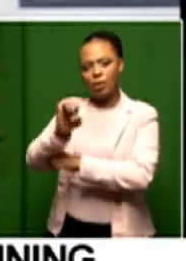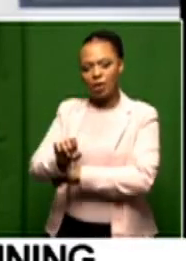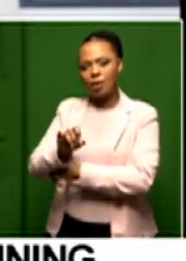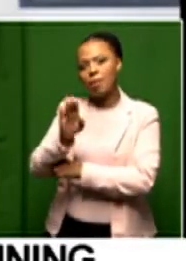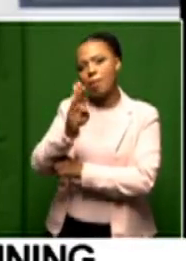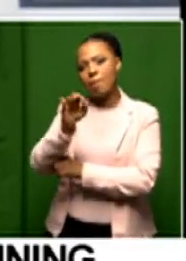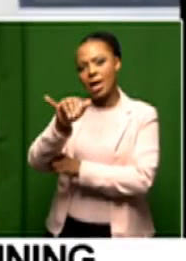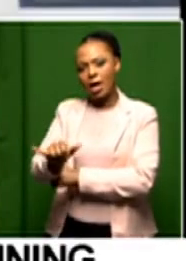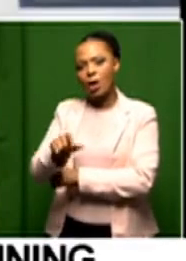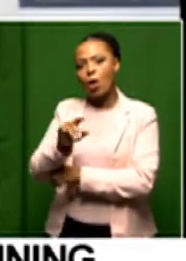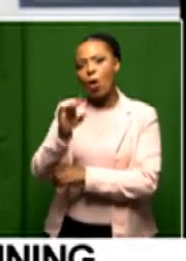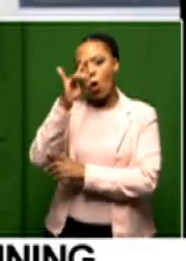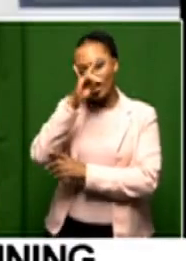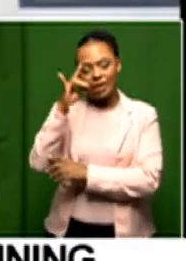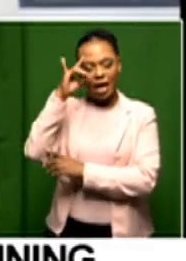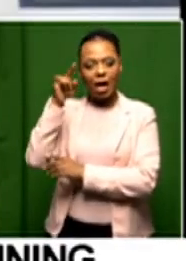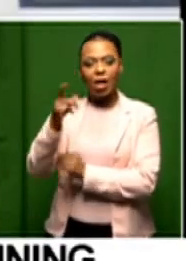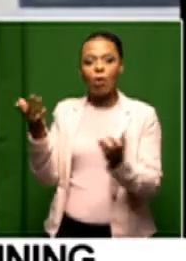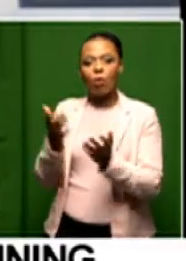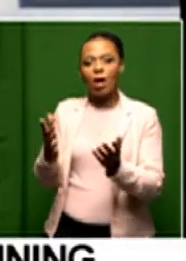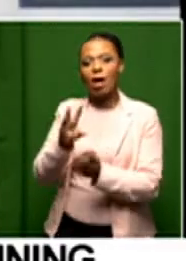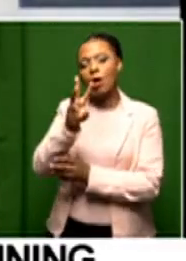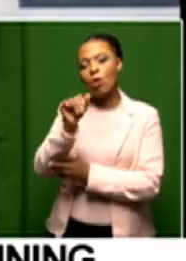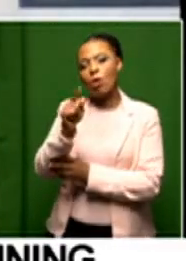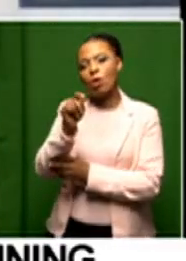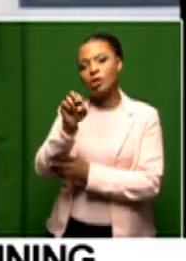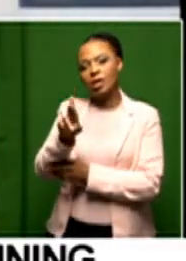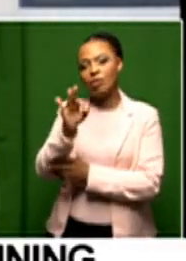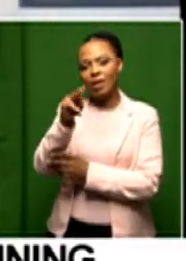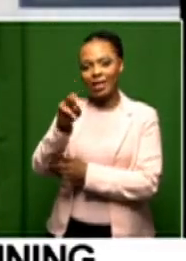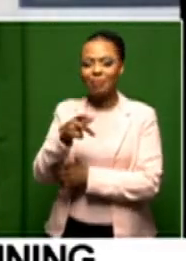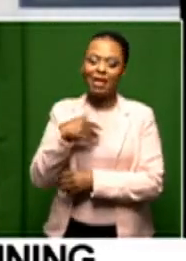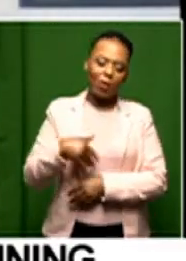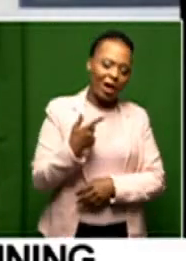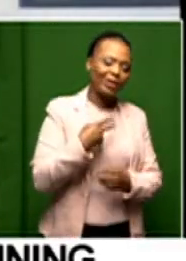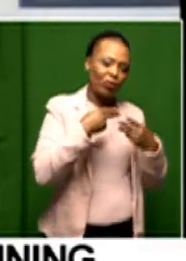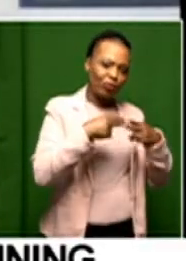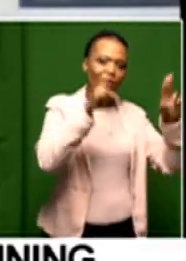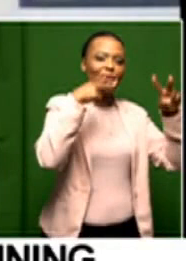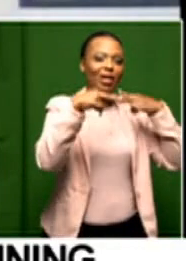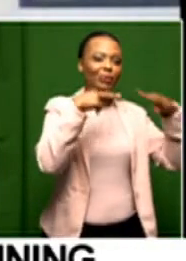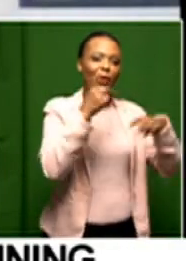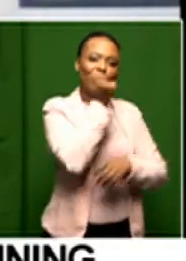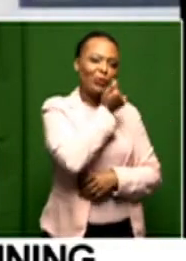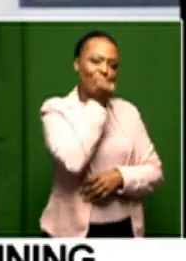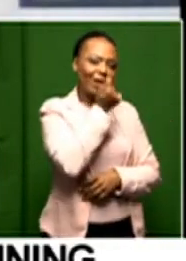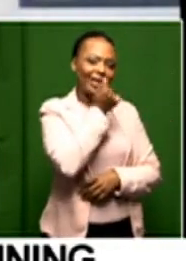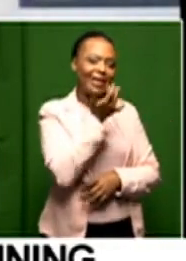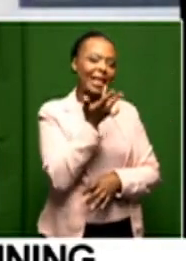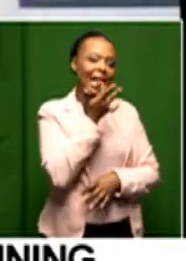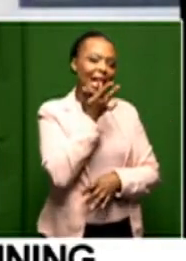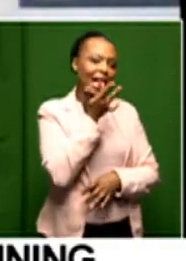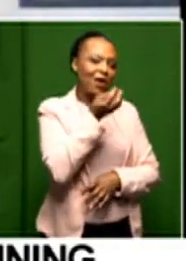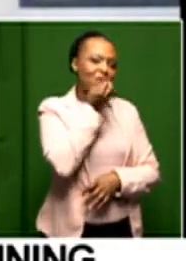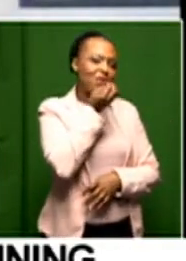I was initially going to start in Johannesburg, so sorry for my Joburg followers, you're going to be the first to taste Siba's food, but it just